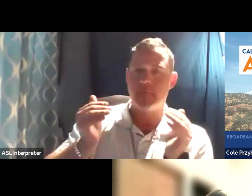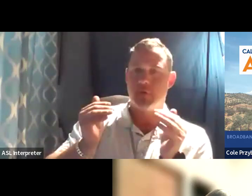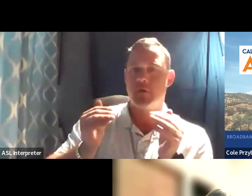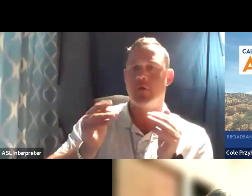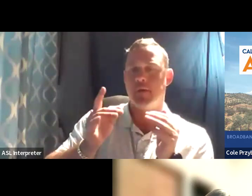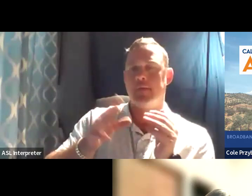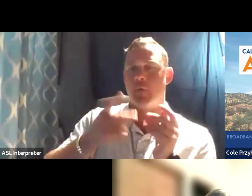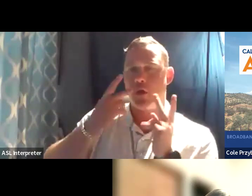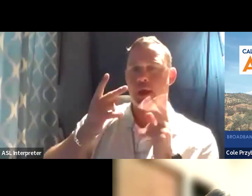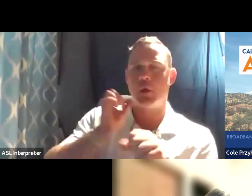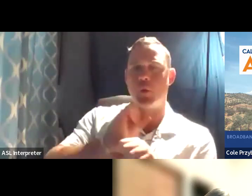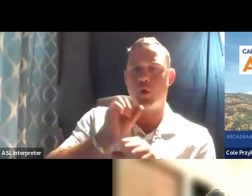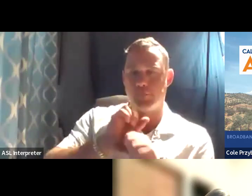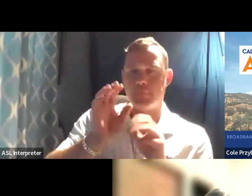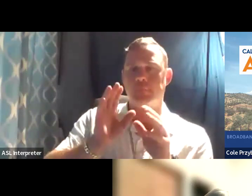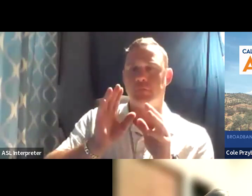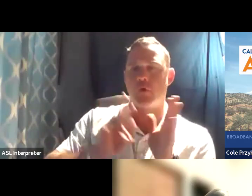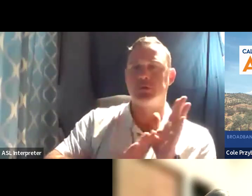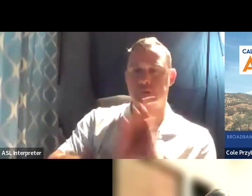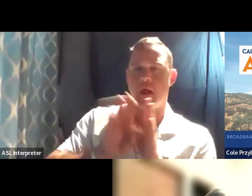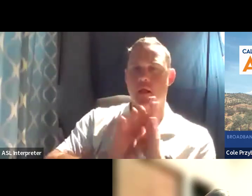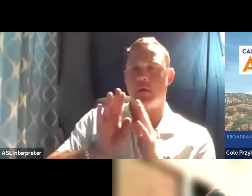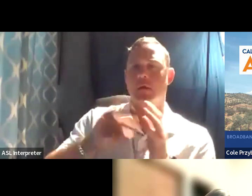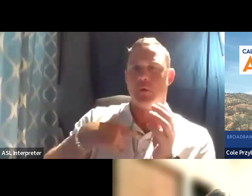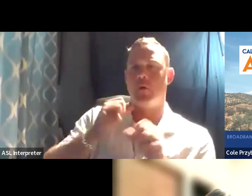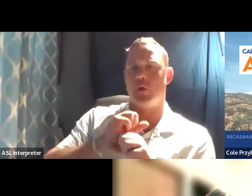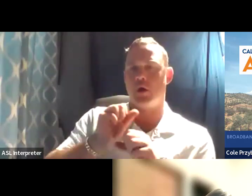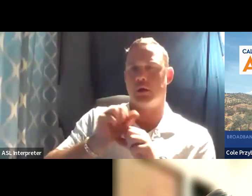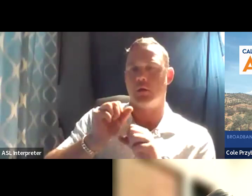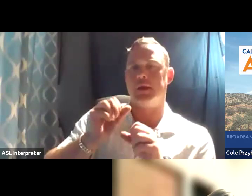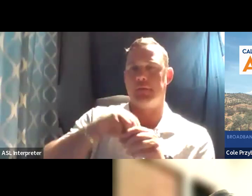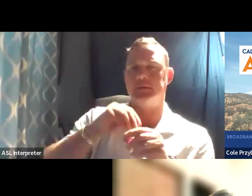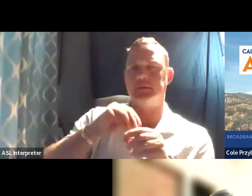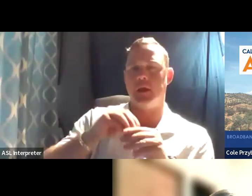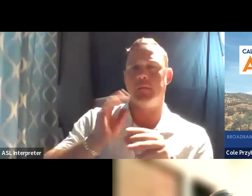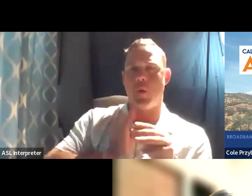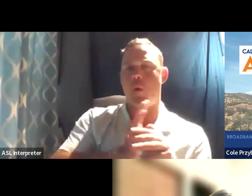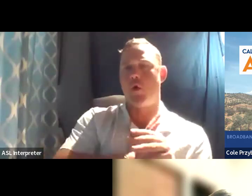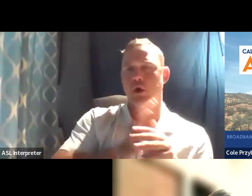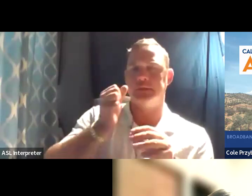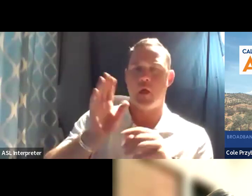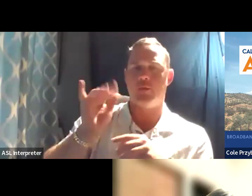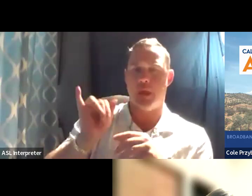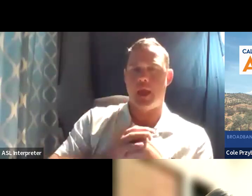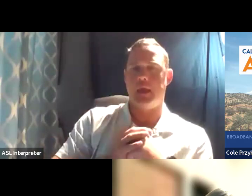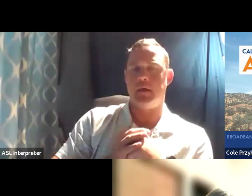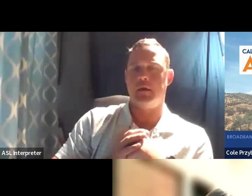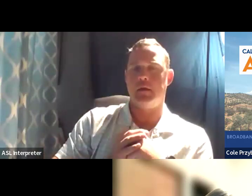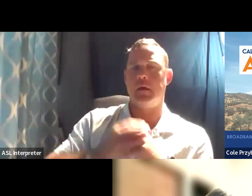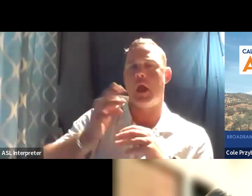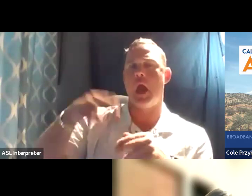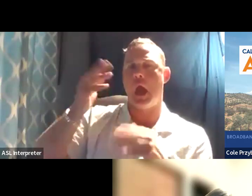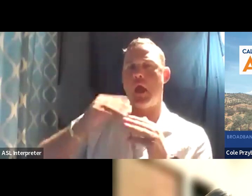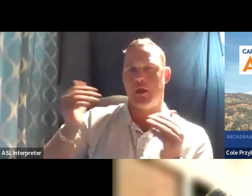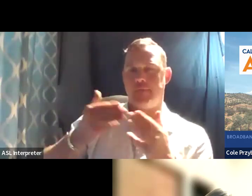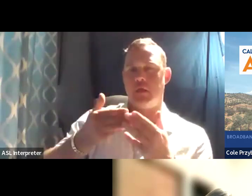if we're looking at workforce development, which we are. We're working with the Workforce Investment Board in the South Bay, higher level